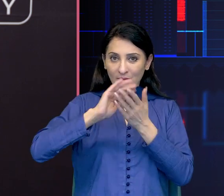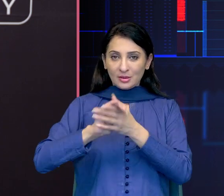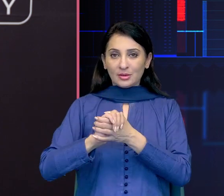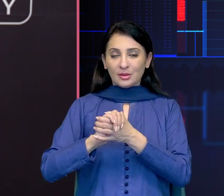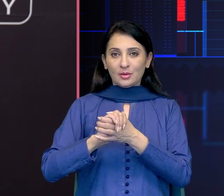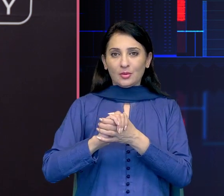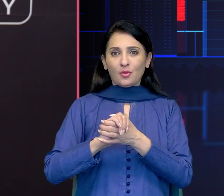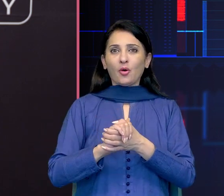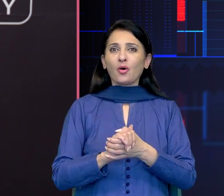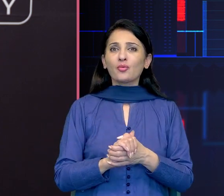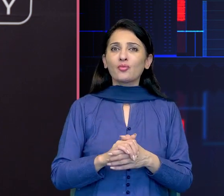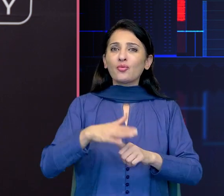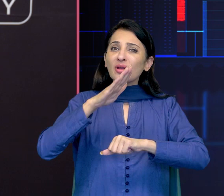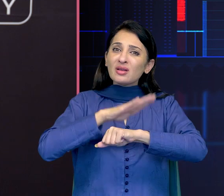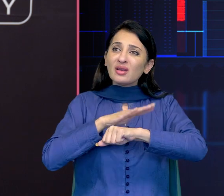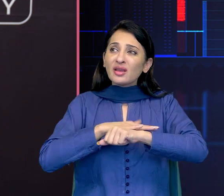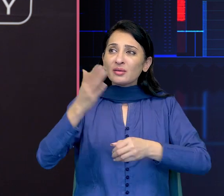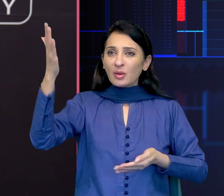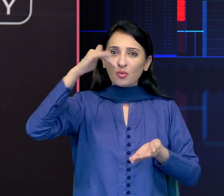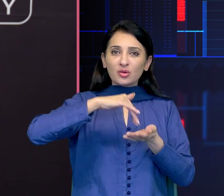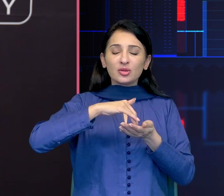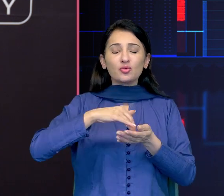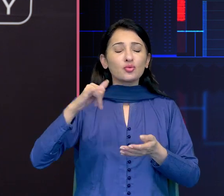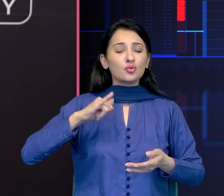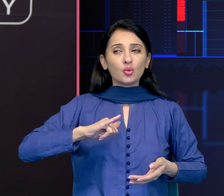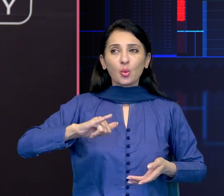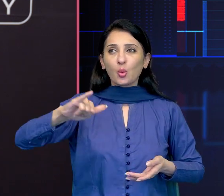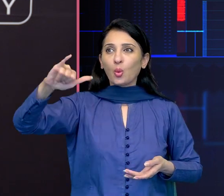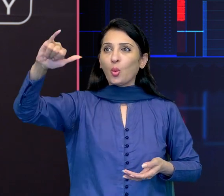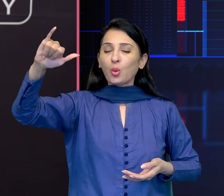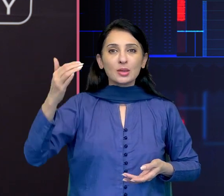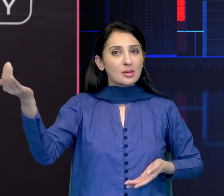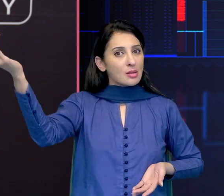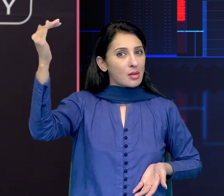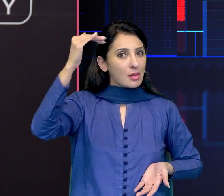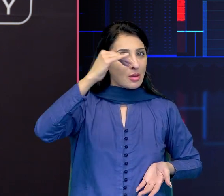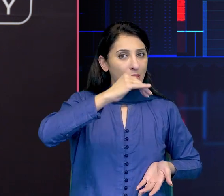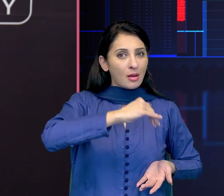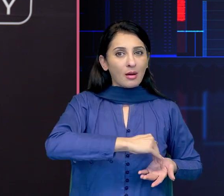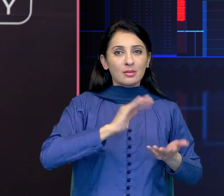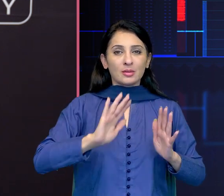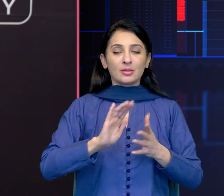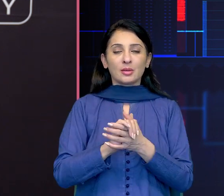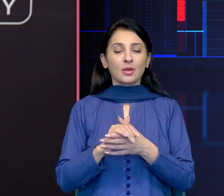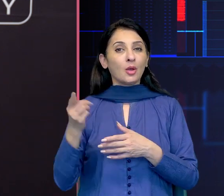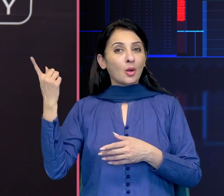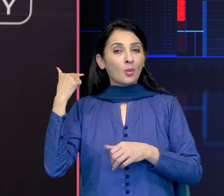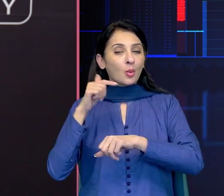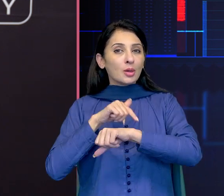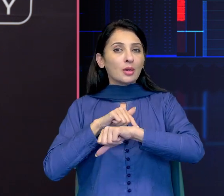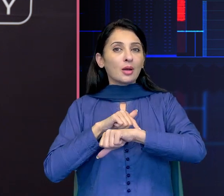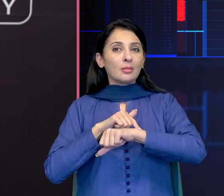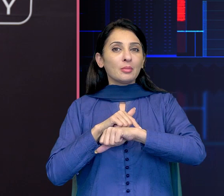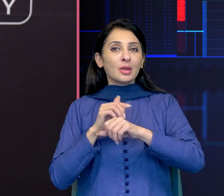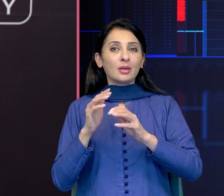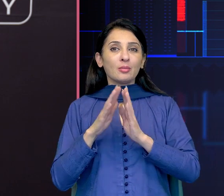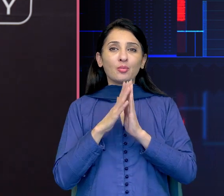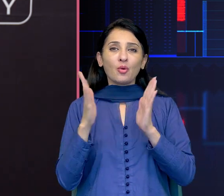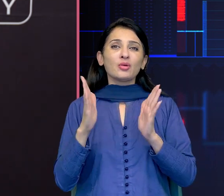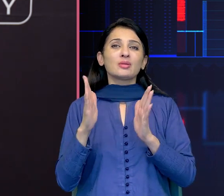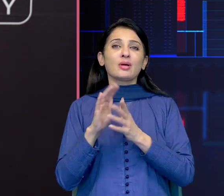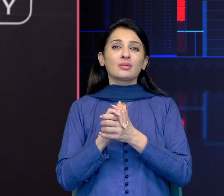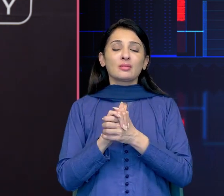coming to art school. Most of them used to come very late because of the distance,